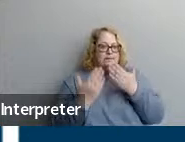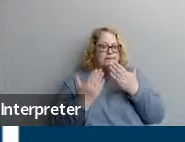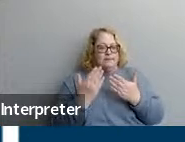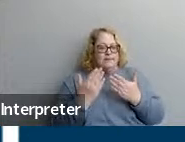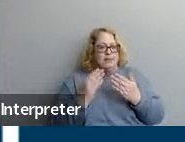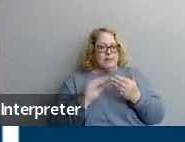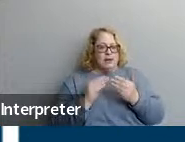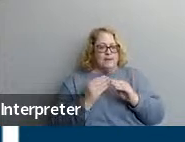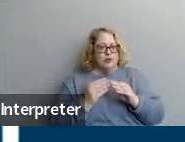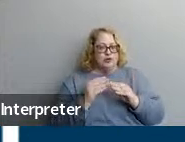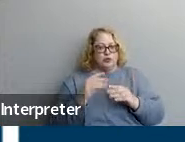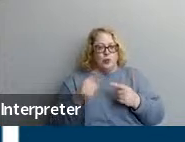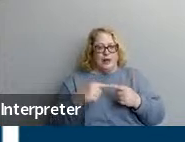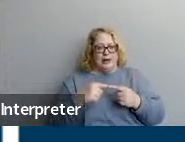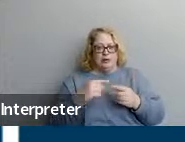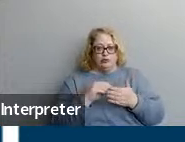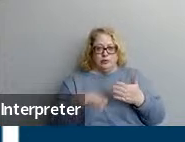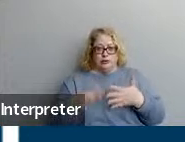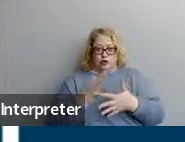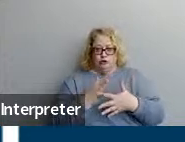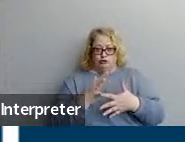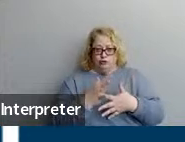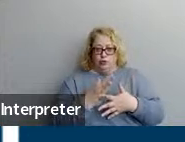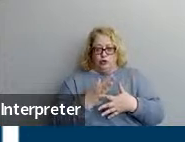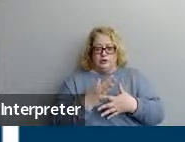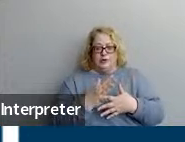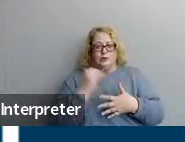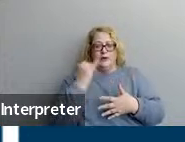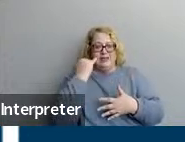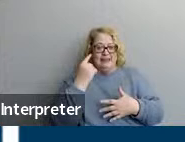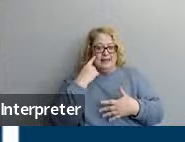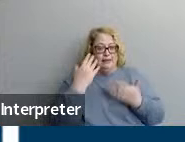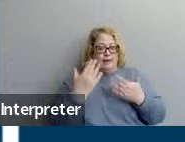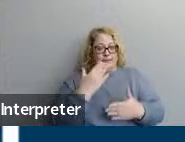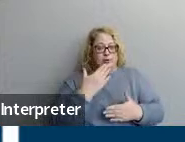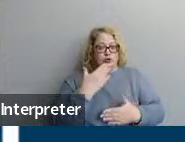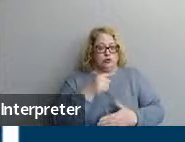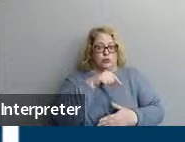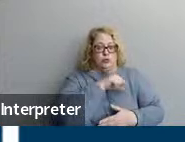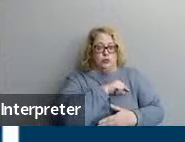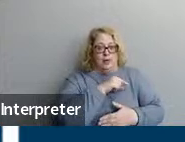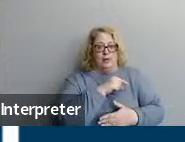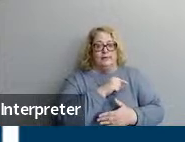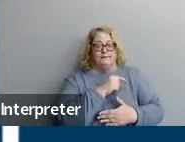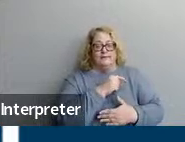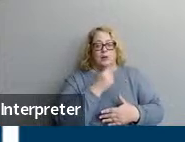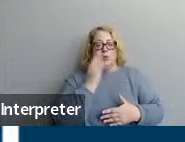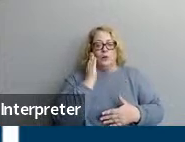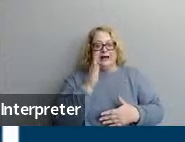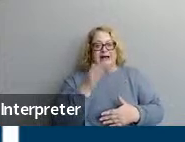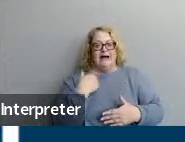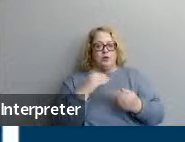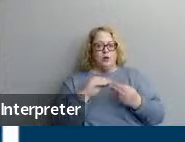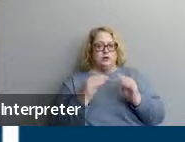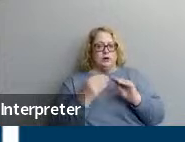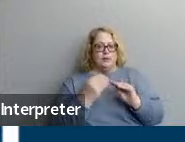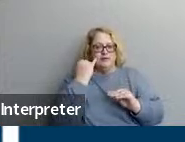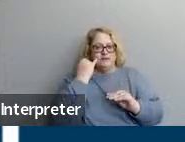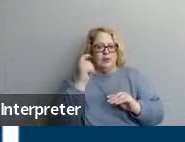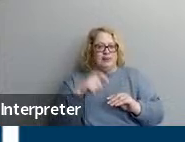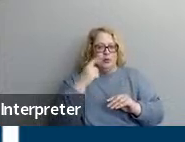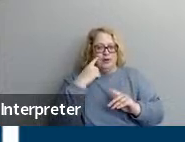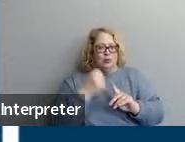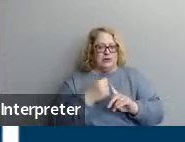team thinks that a student might be a candidate, we have those numbers so we can start actively site developing if we think we need to